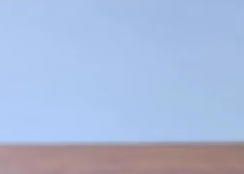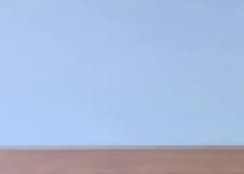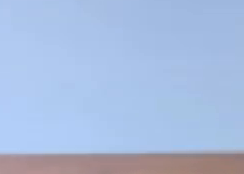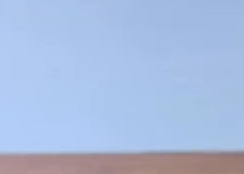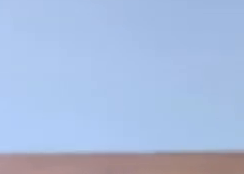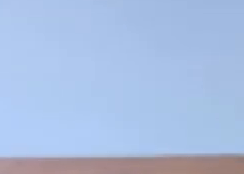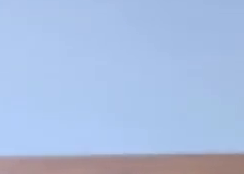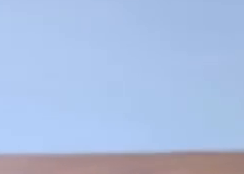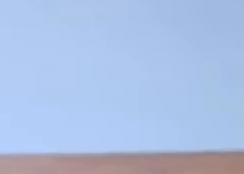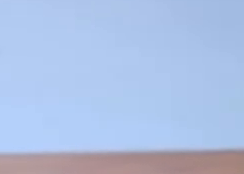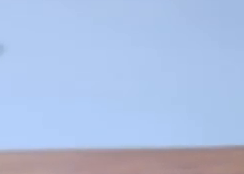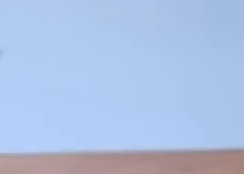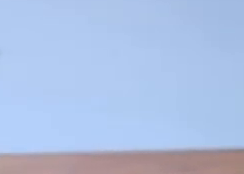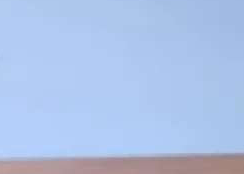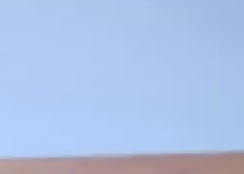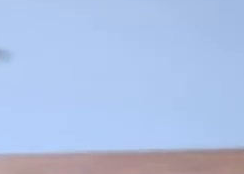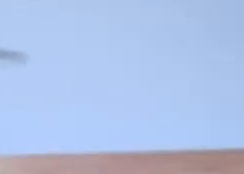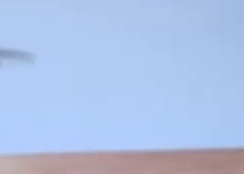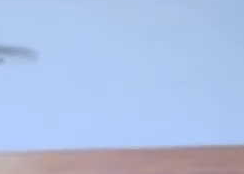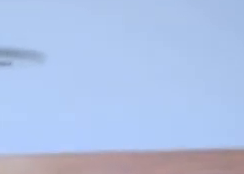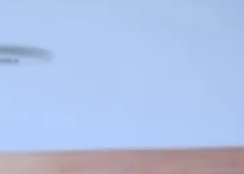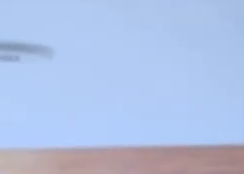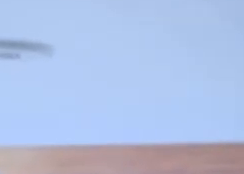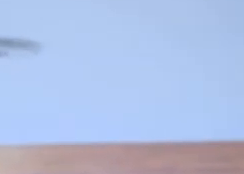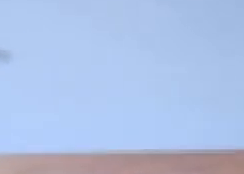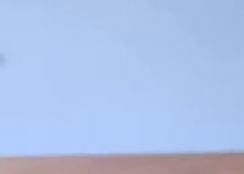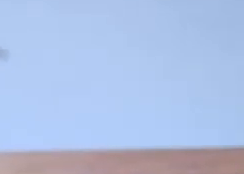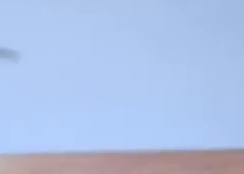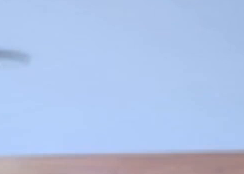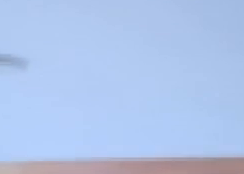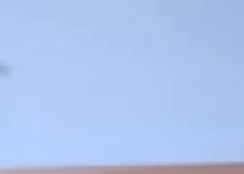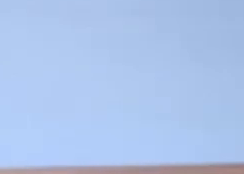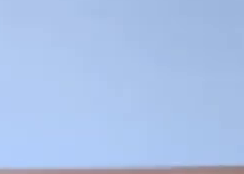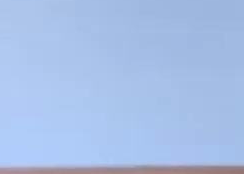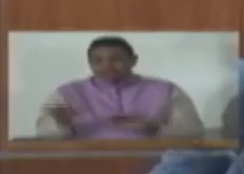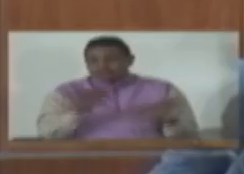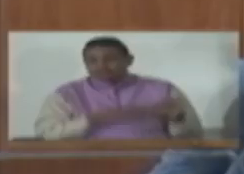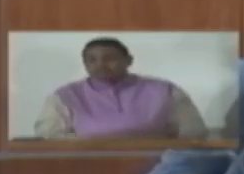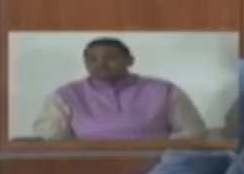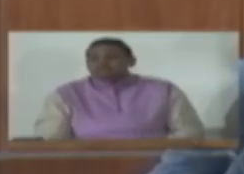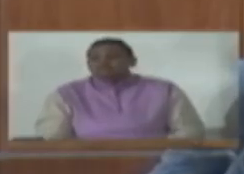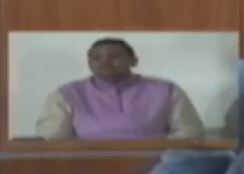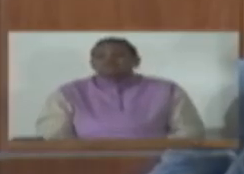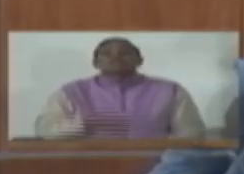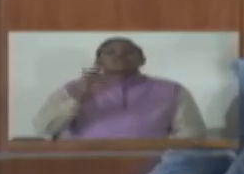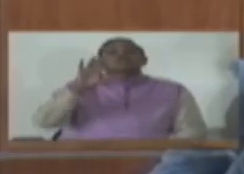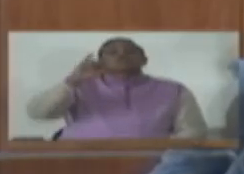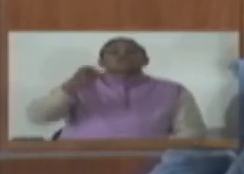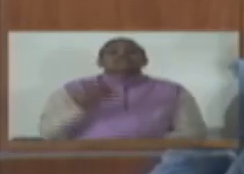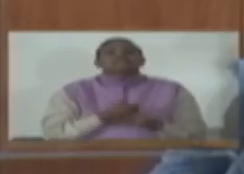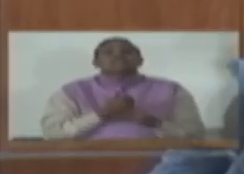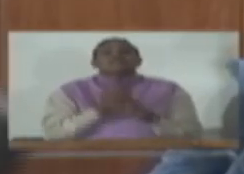for 2018. TVJ News could not ascertain if the declarations for 2017 were cleared. Members of the